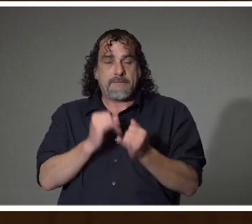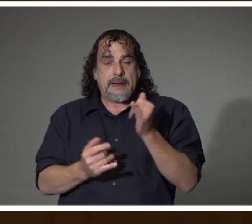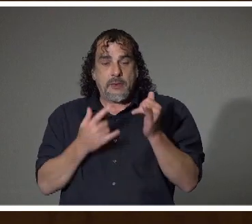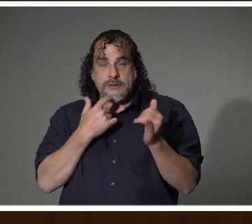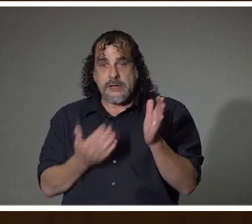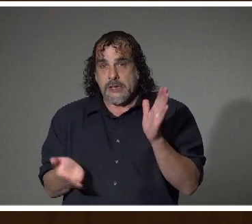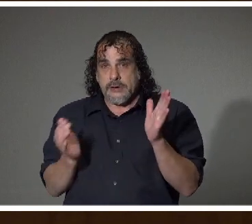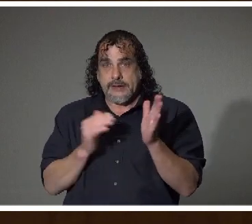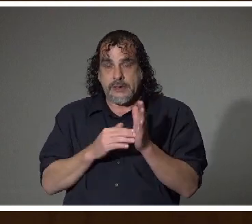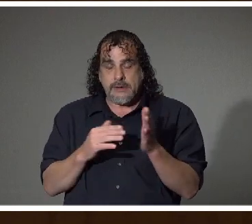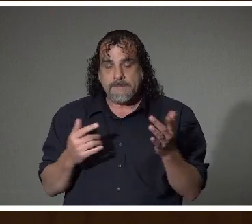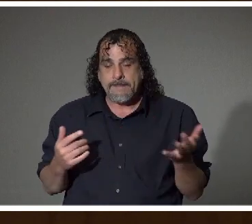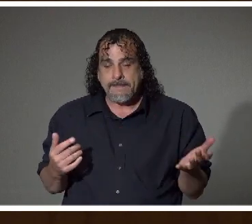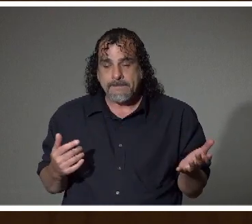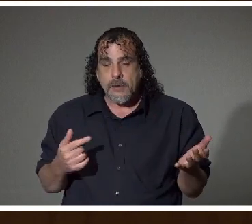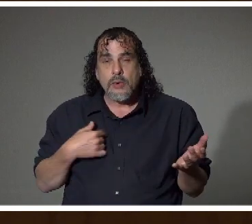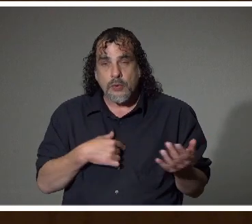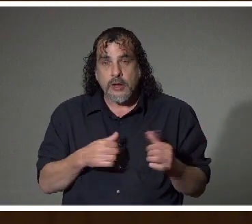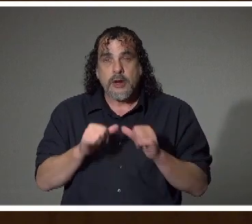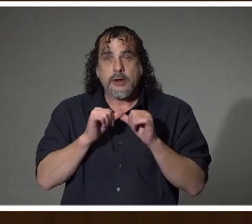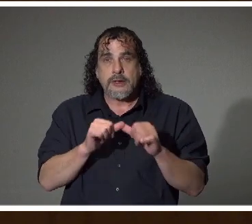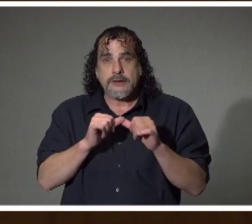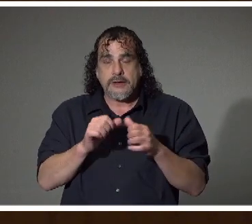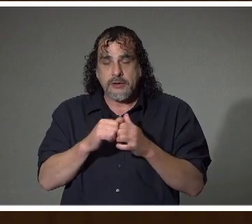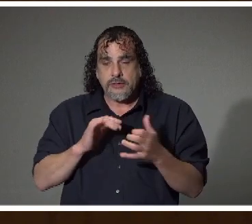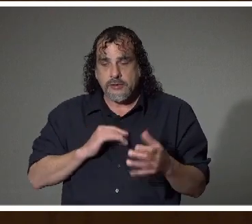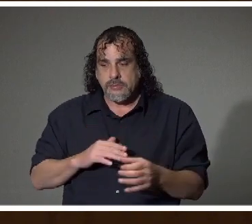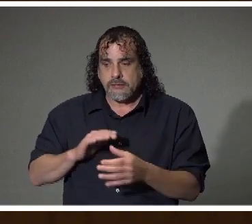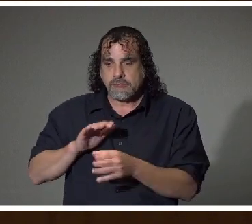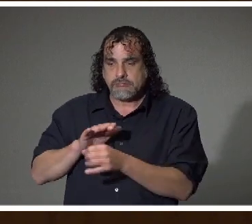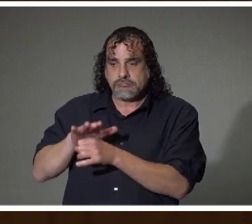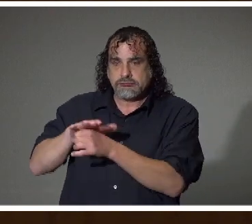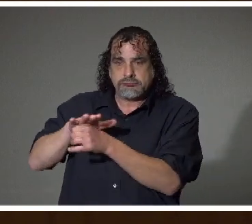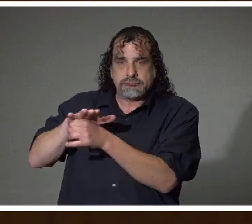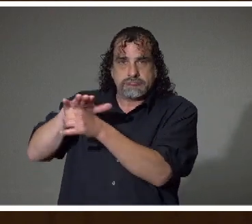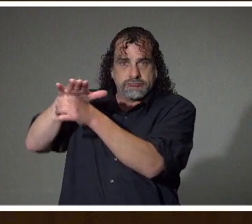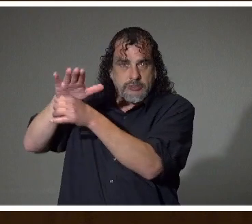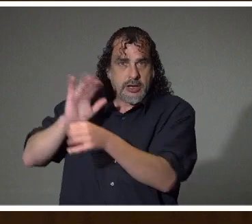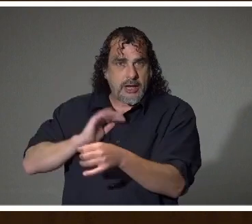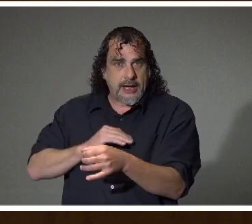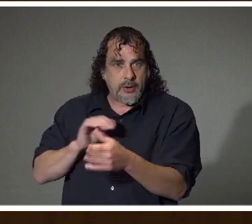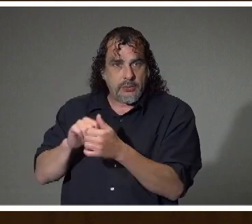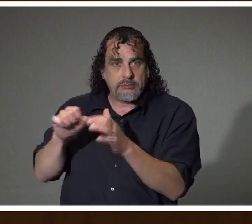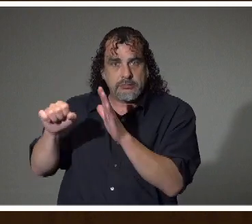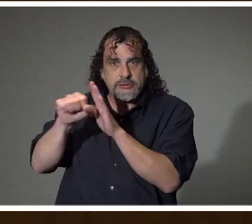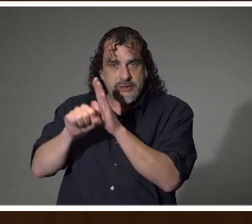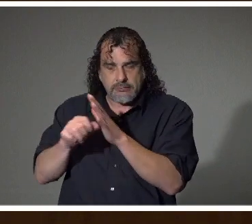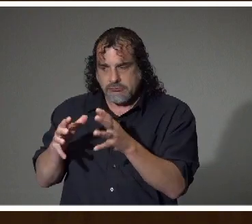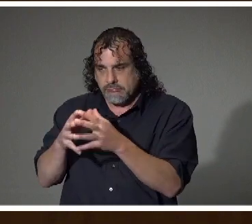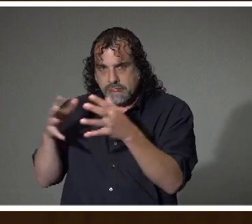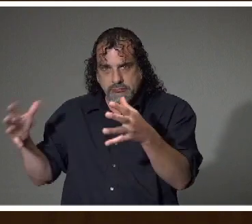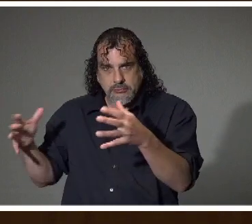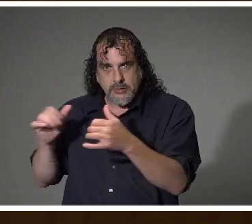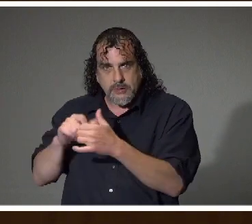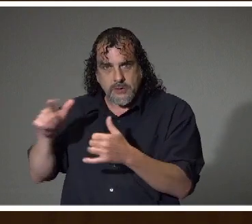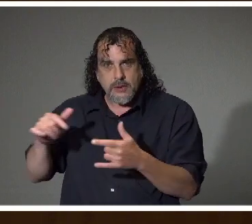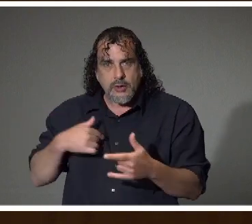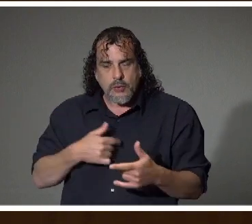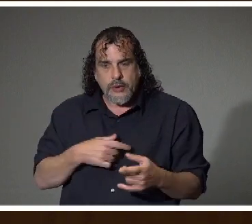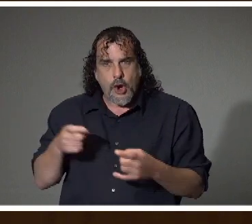reiterate that, that we want to continue to build capacity at our state level, and the governor said this before, that these events are state